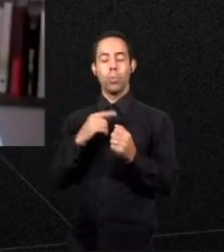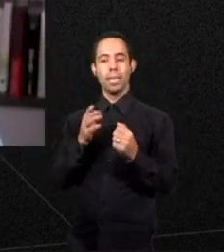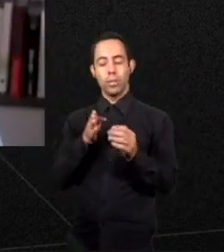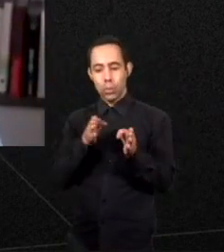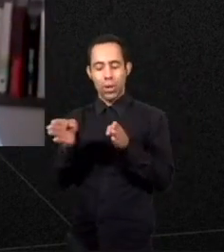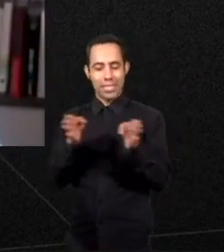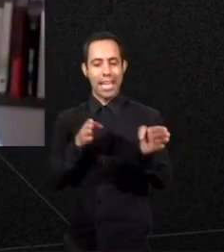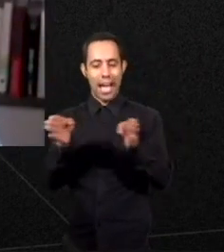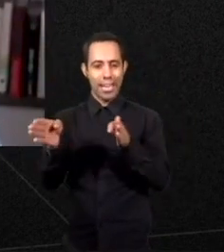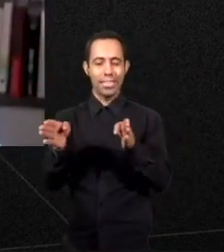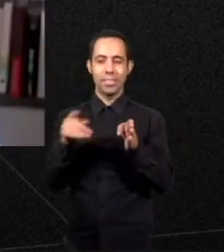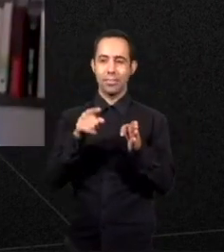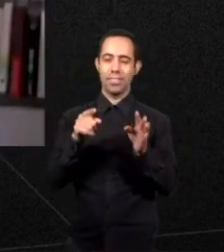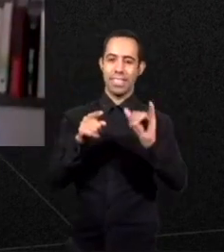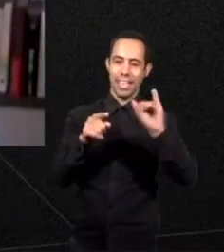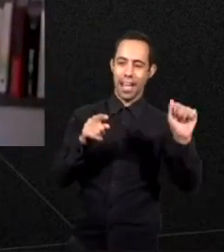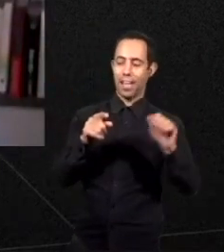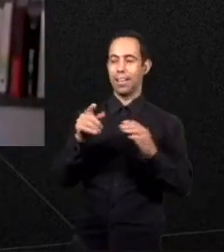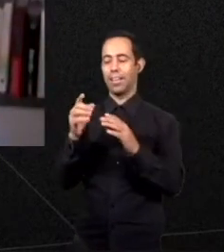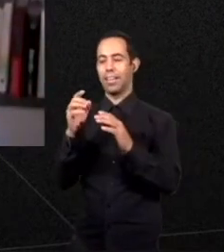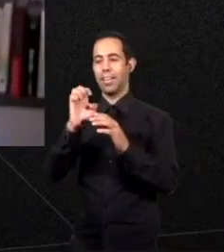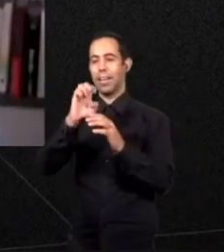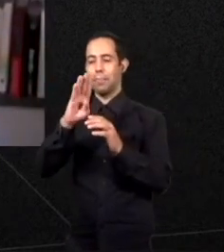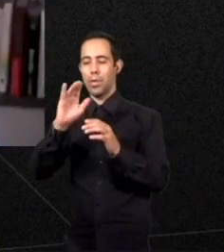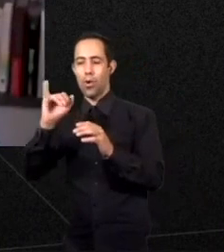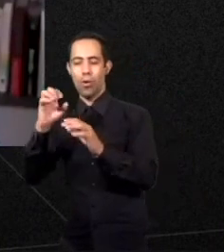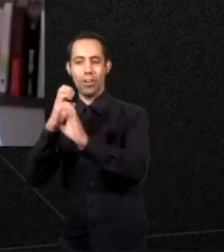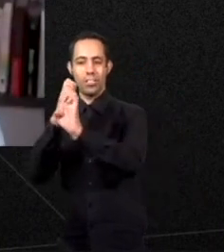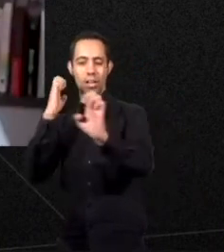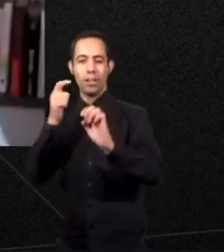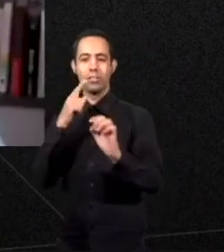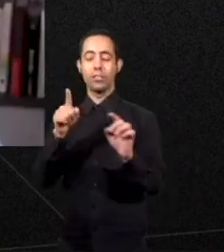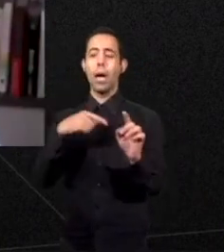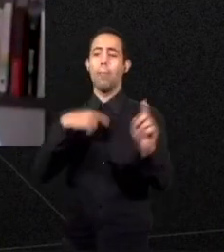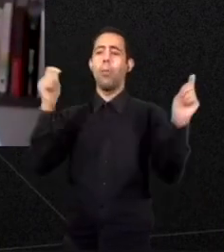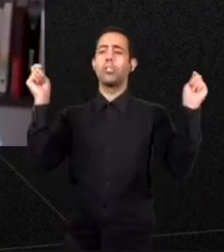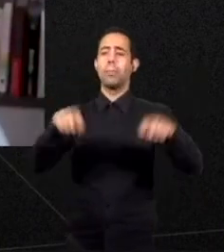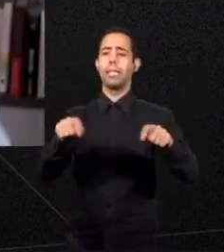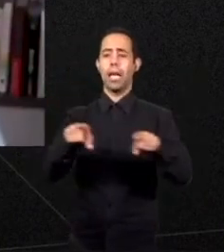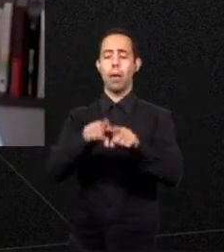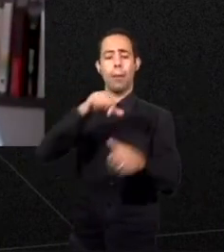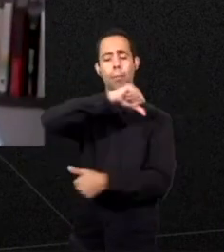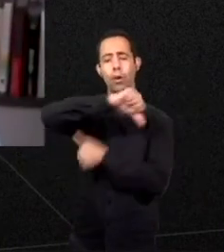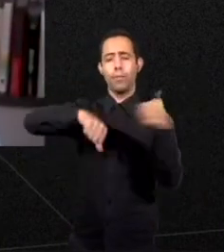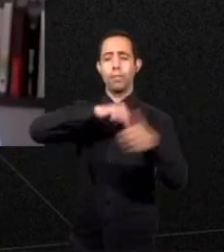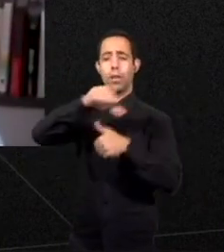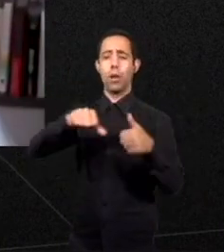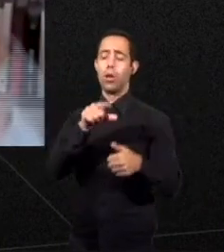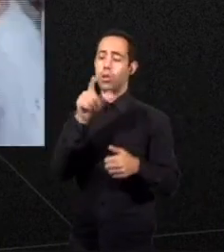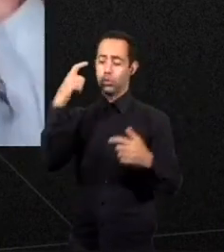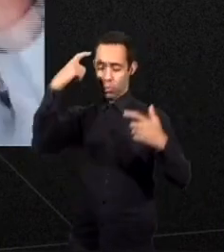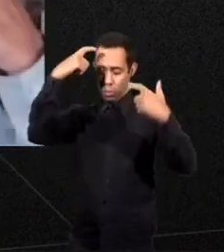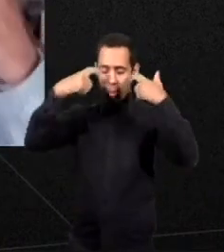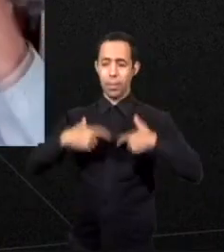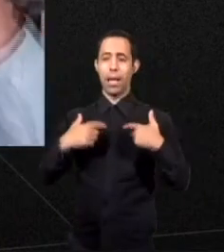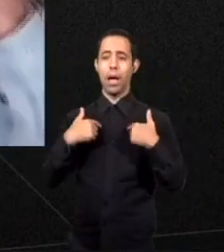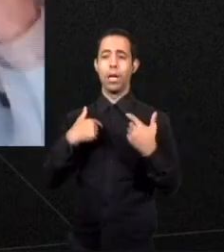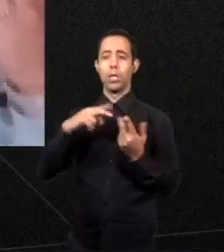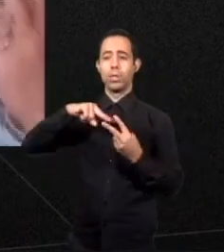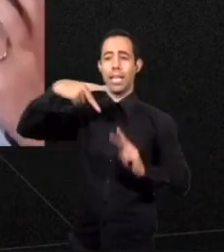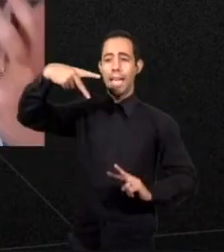it possible to start changing our bodies, our DNA, our brains,